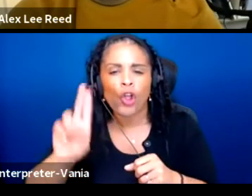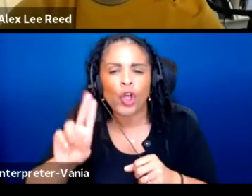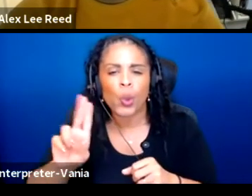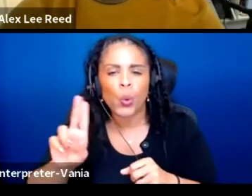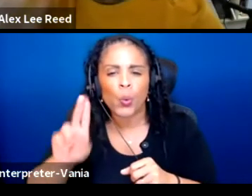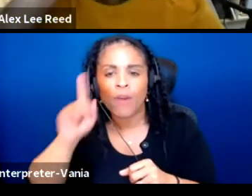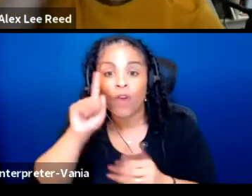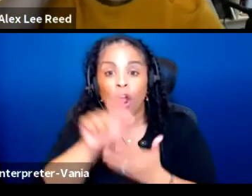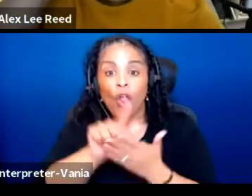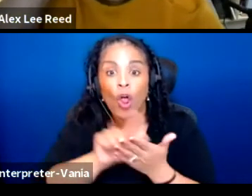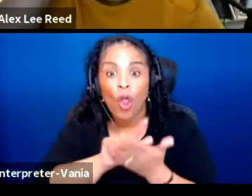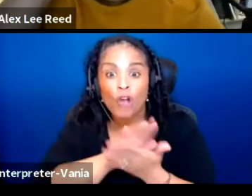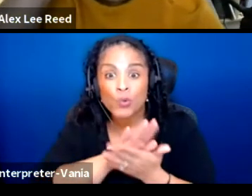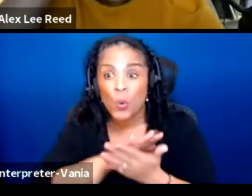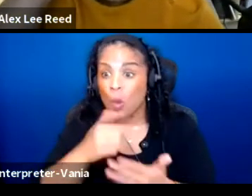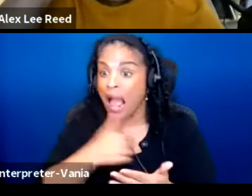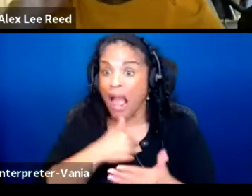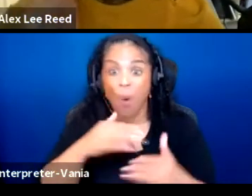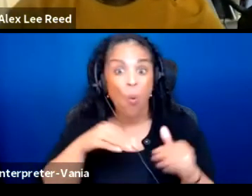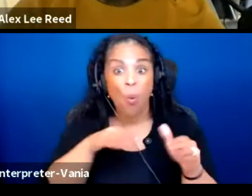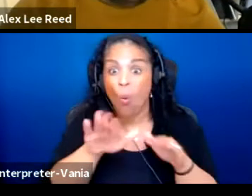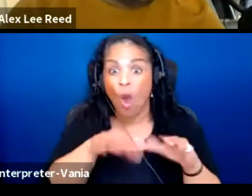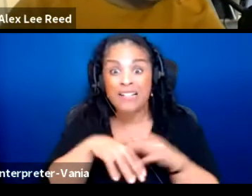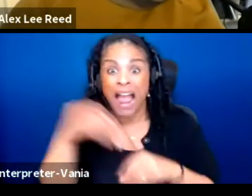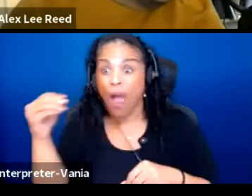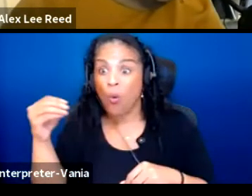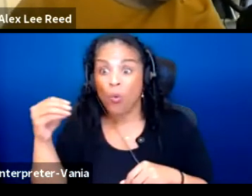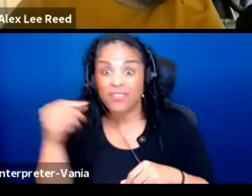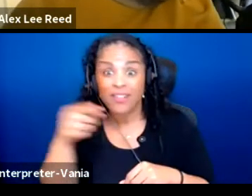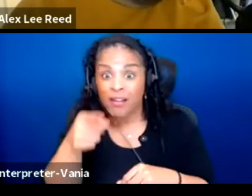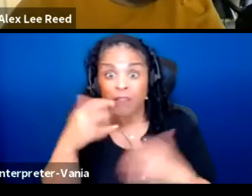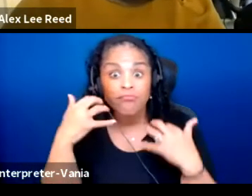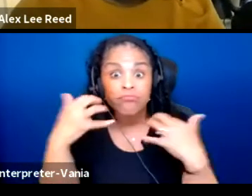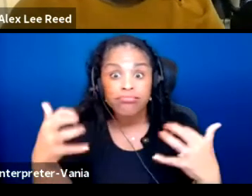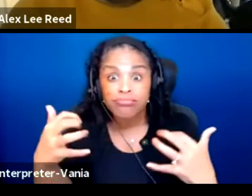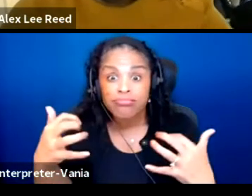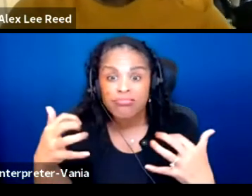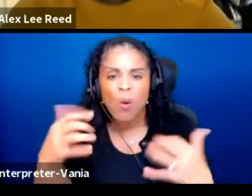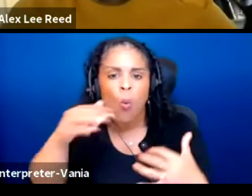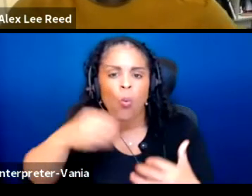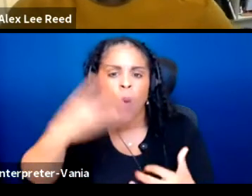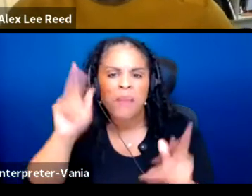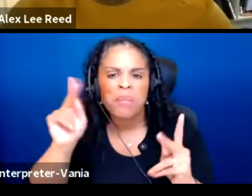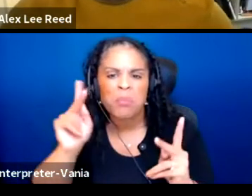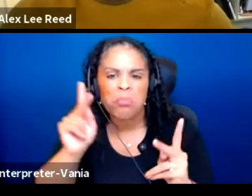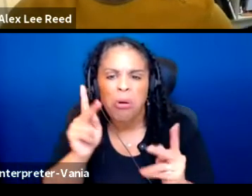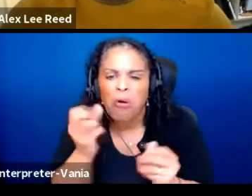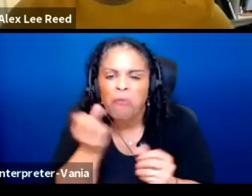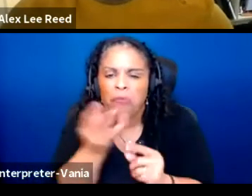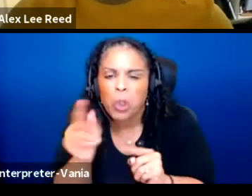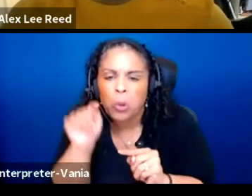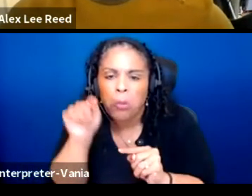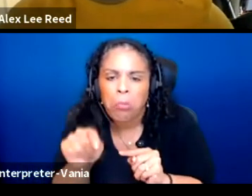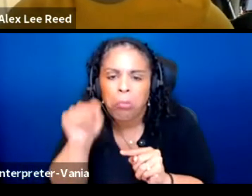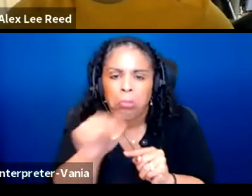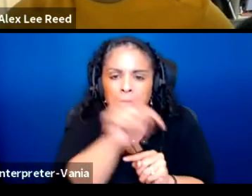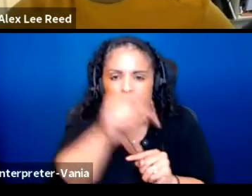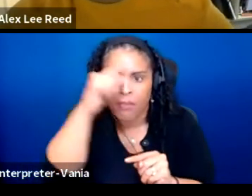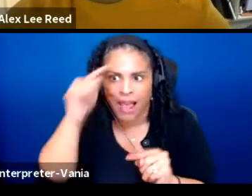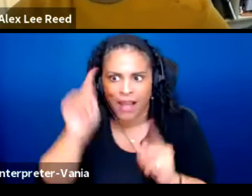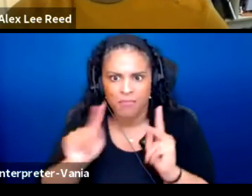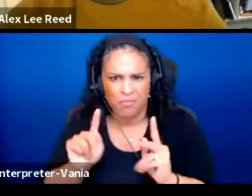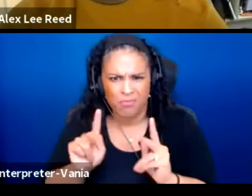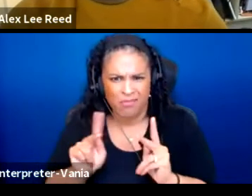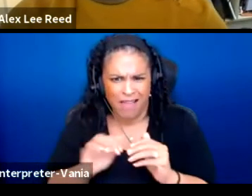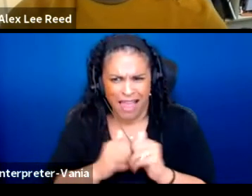law school. I walked out and the entire room was white with a few Black people sprinkled in. So how do they